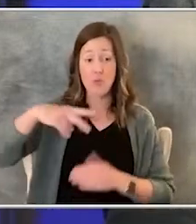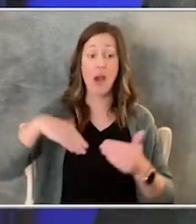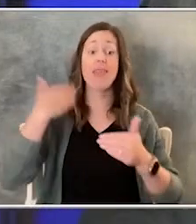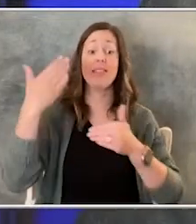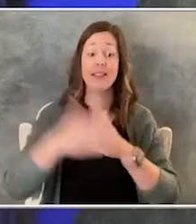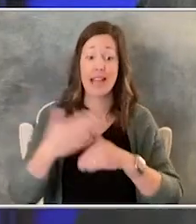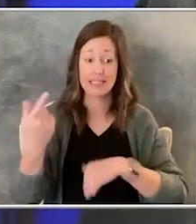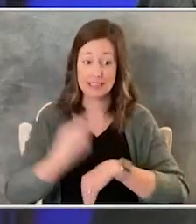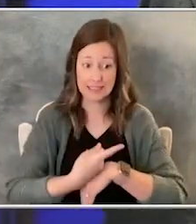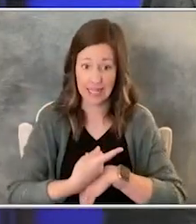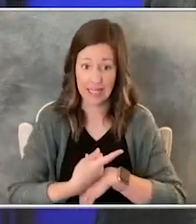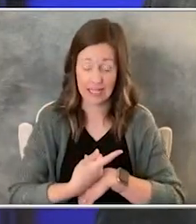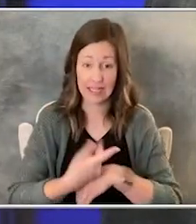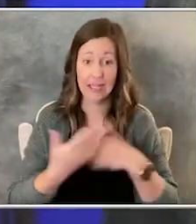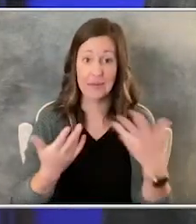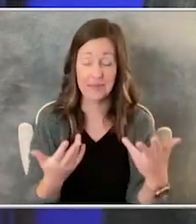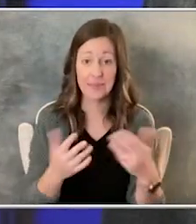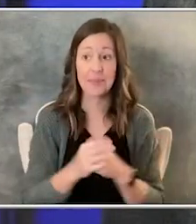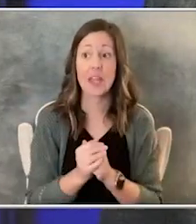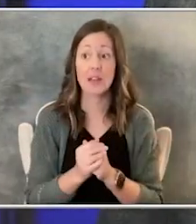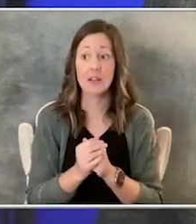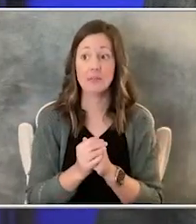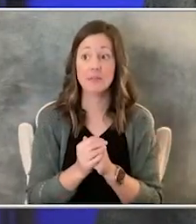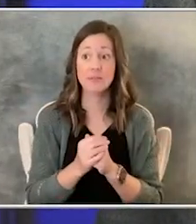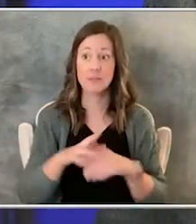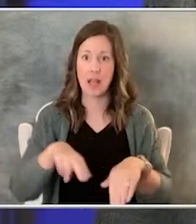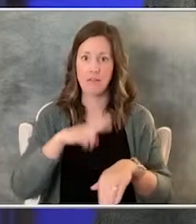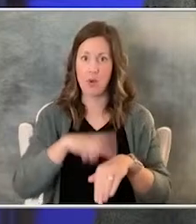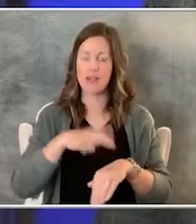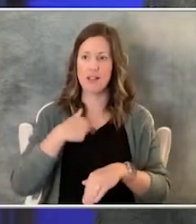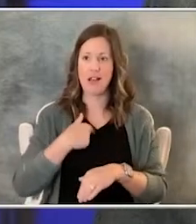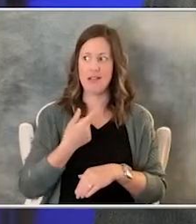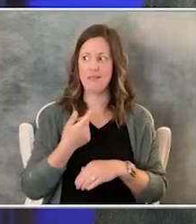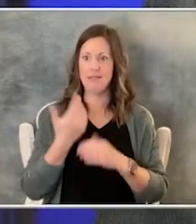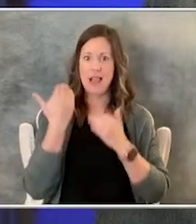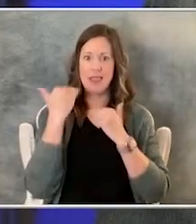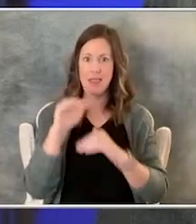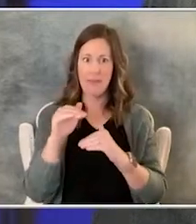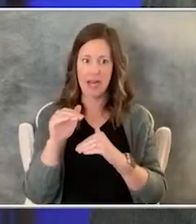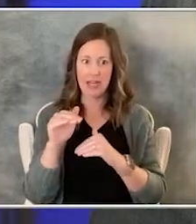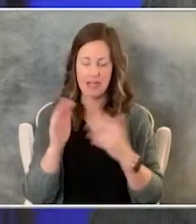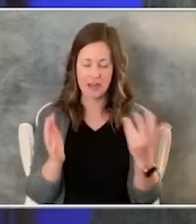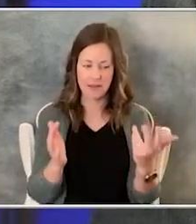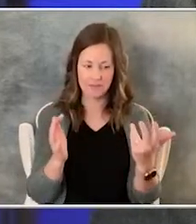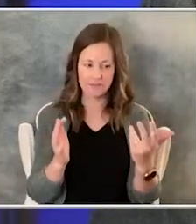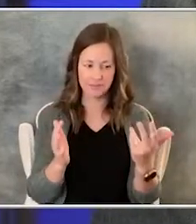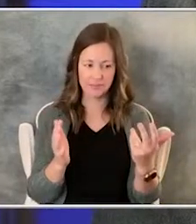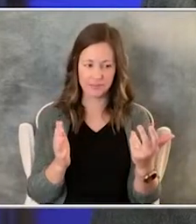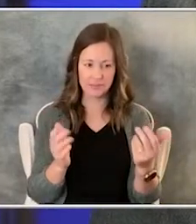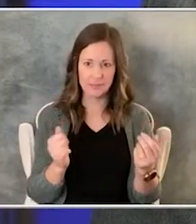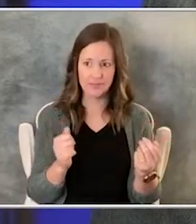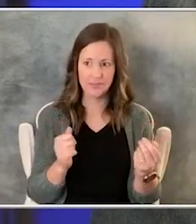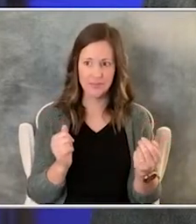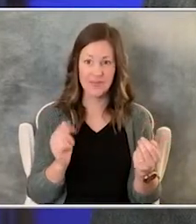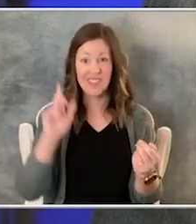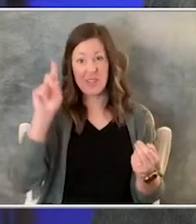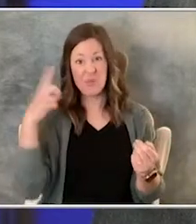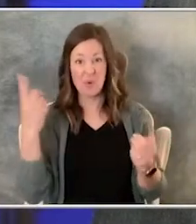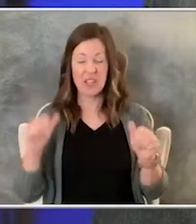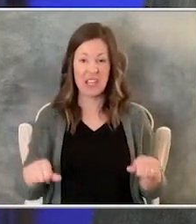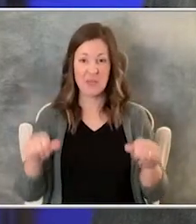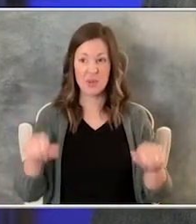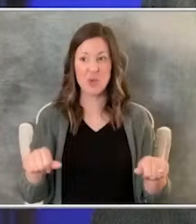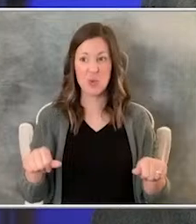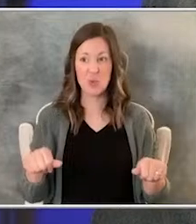now I don't break stride going up a hill. I don't have to So cool. stop. Yeah, it's amazing. When It's